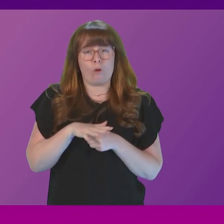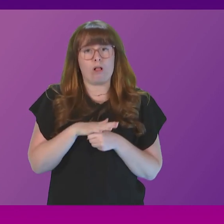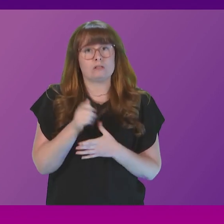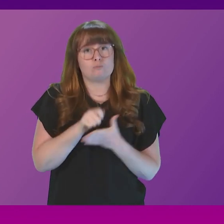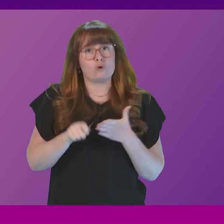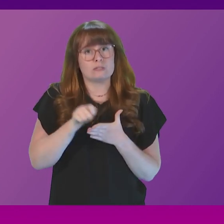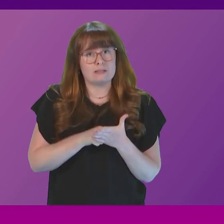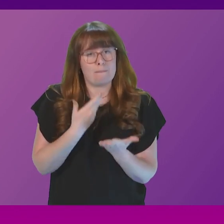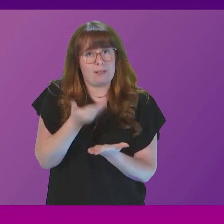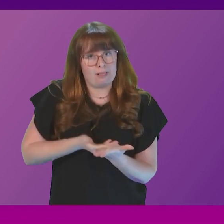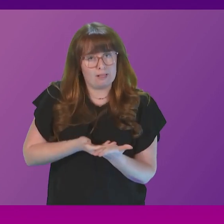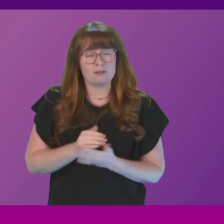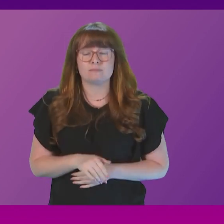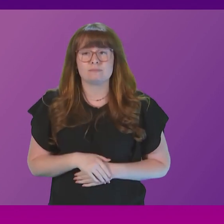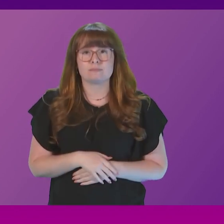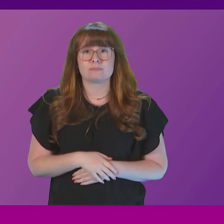is